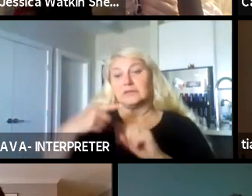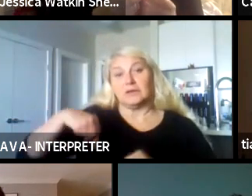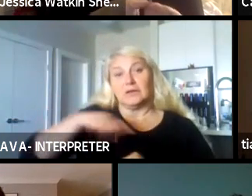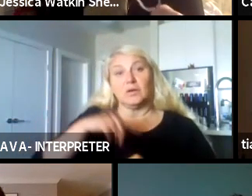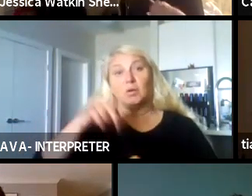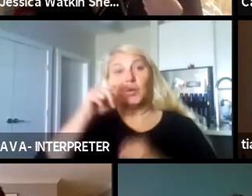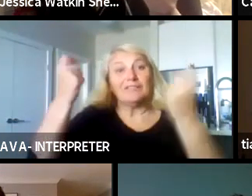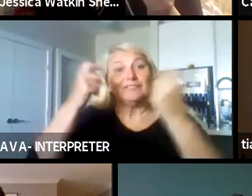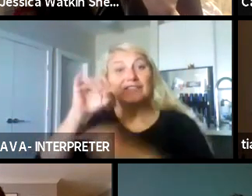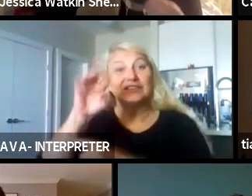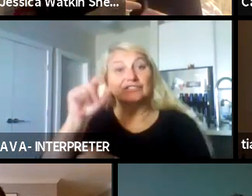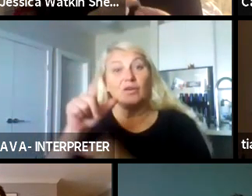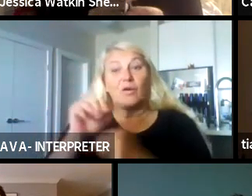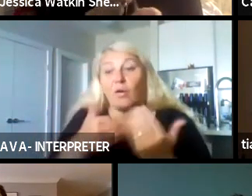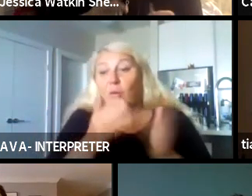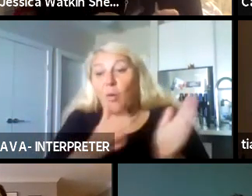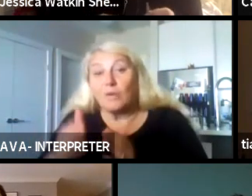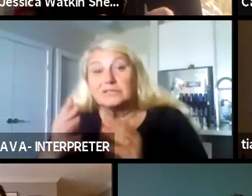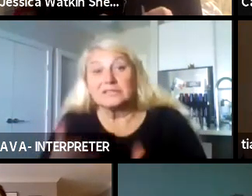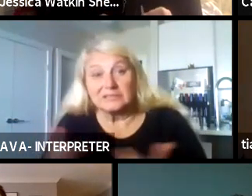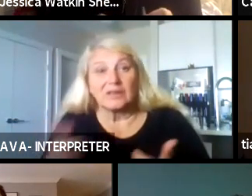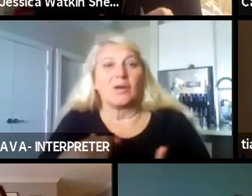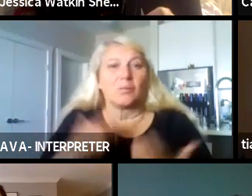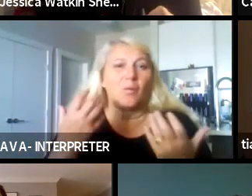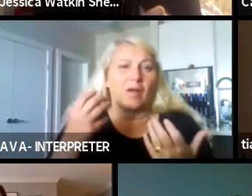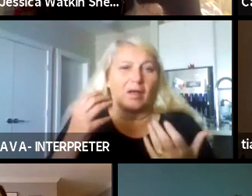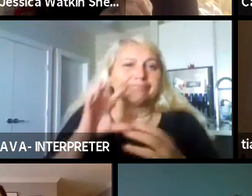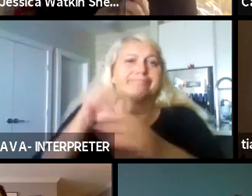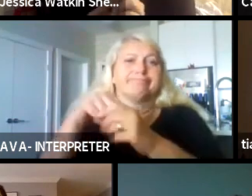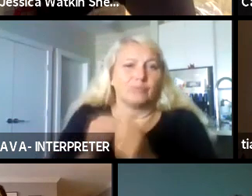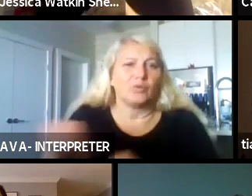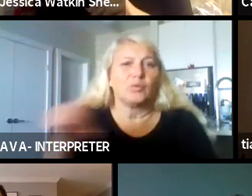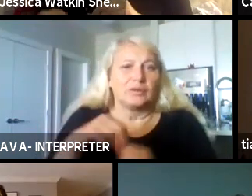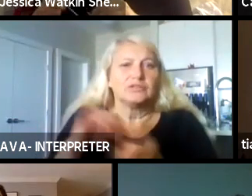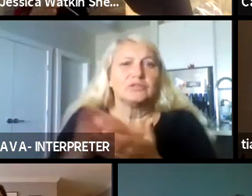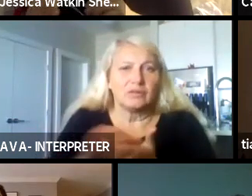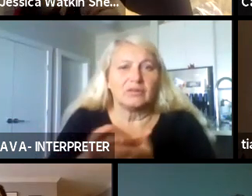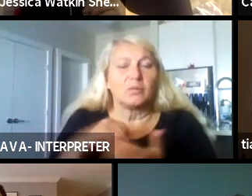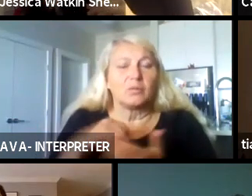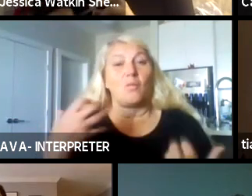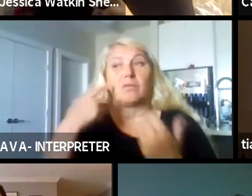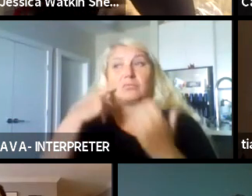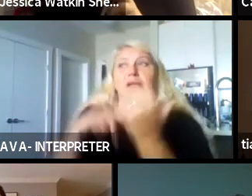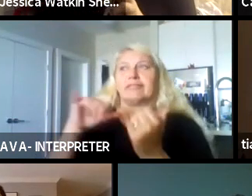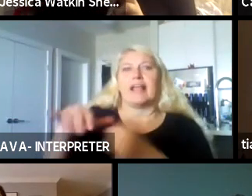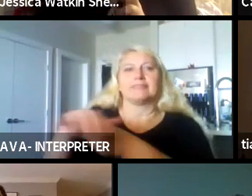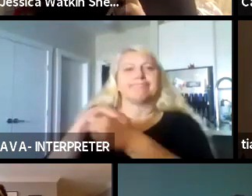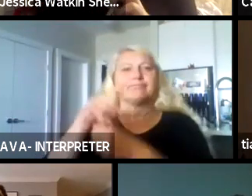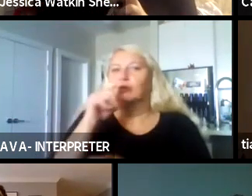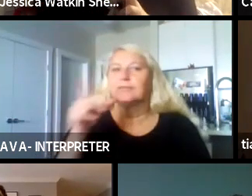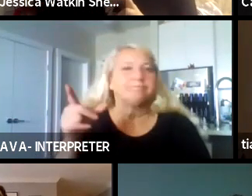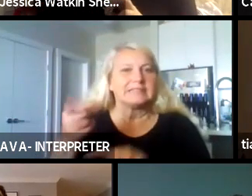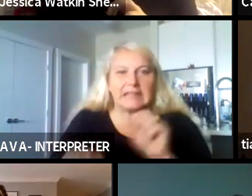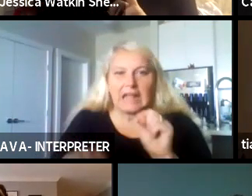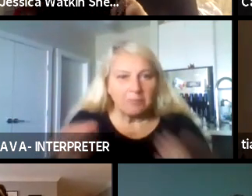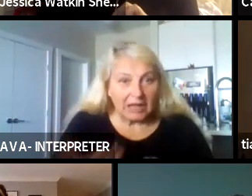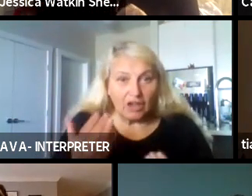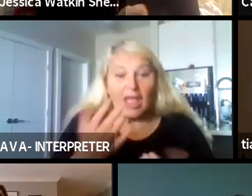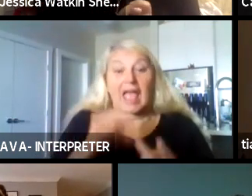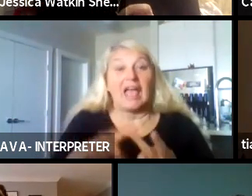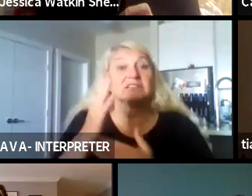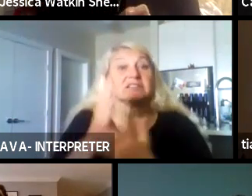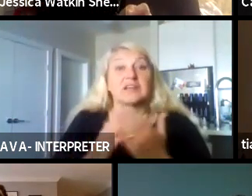everywhere in New York. We want to acknowledge those who can't be here and those who can never be here